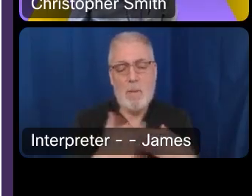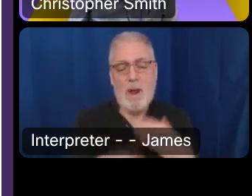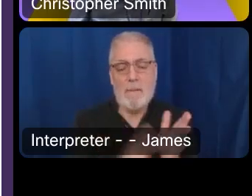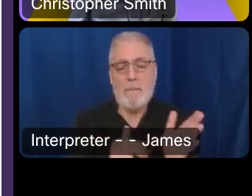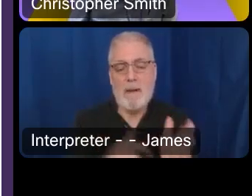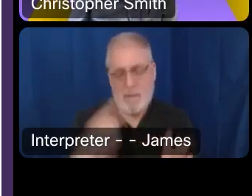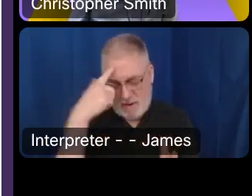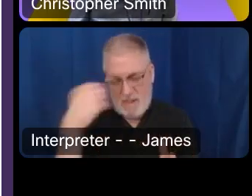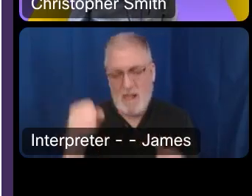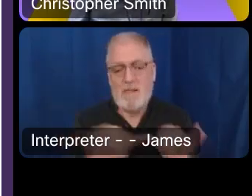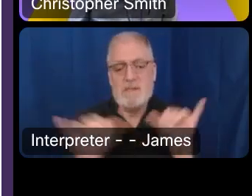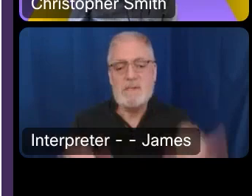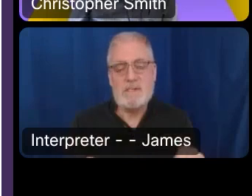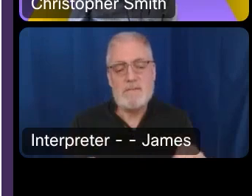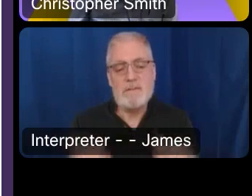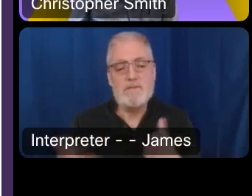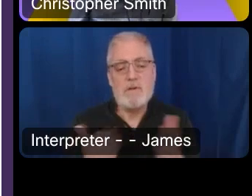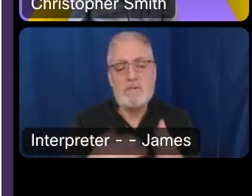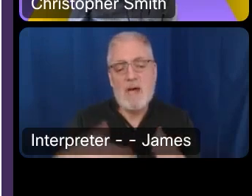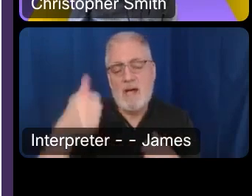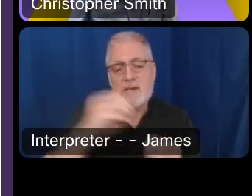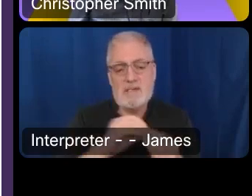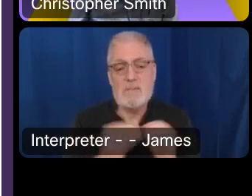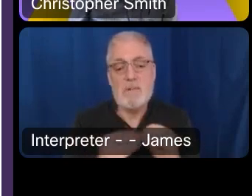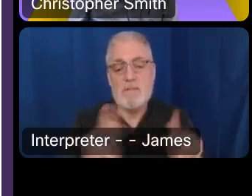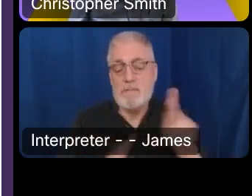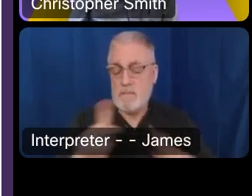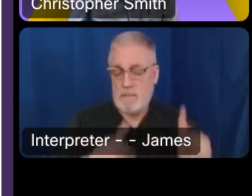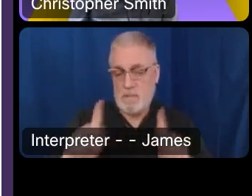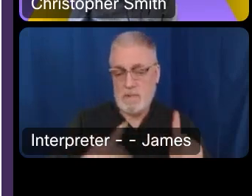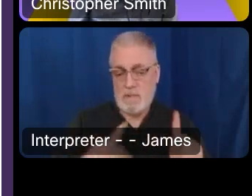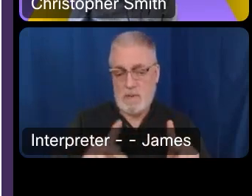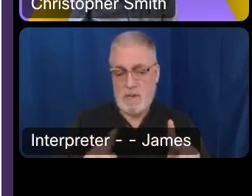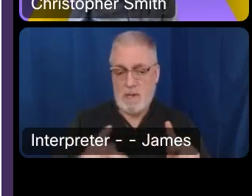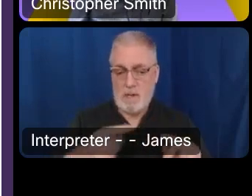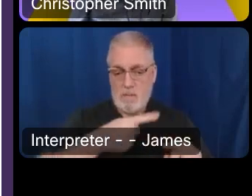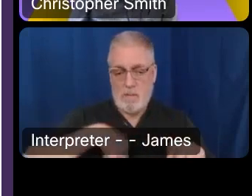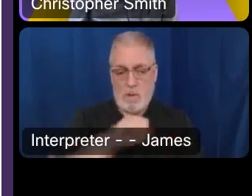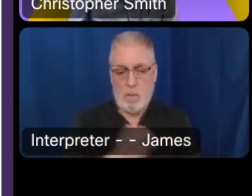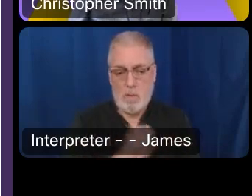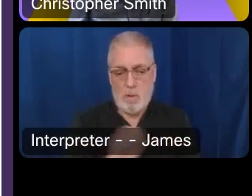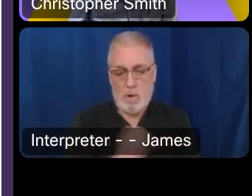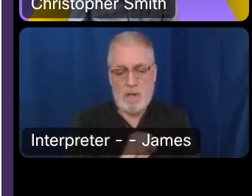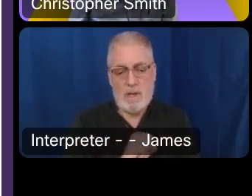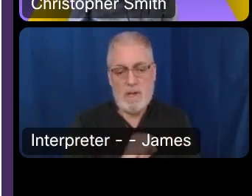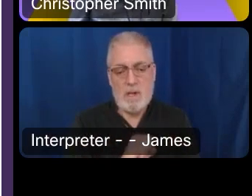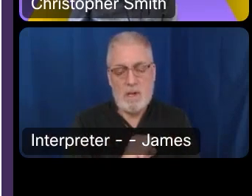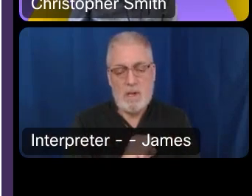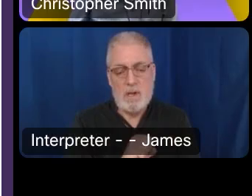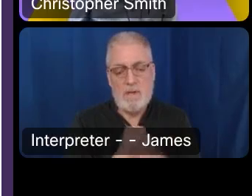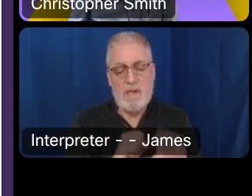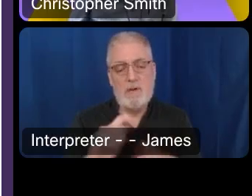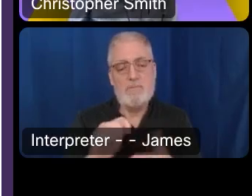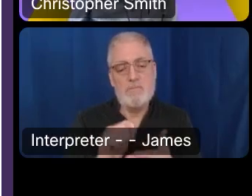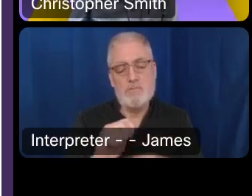of people. So we're working to enhance the training for these programs. I